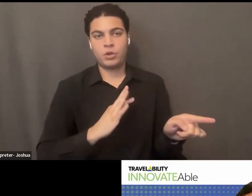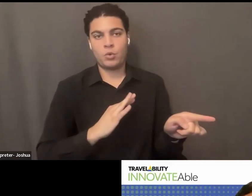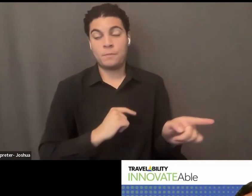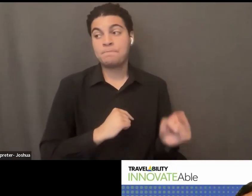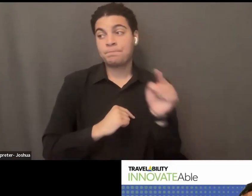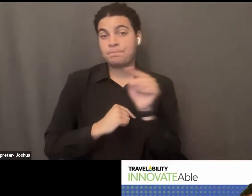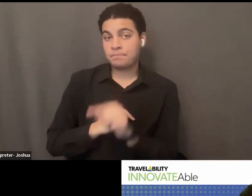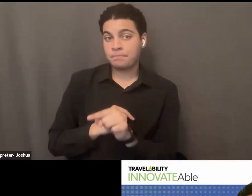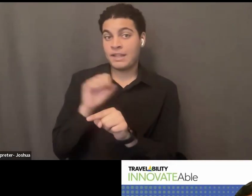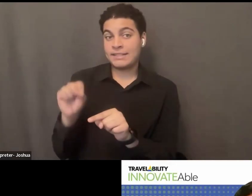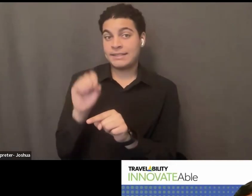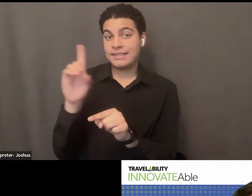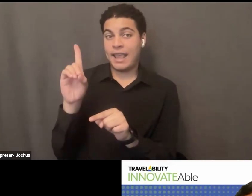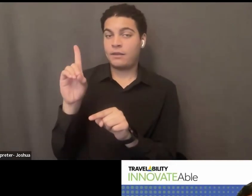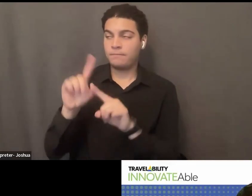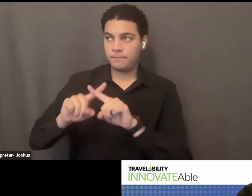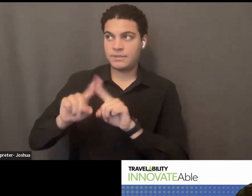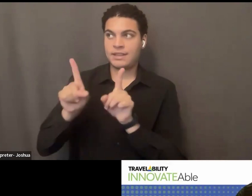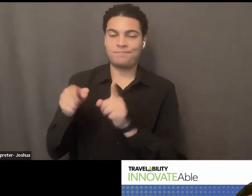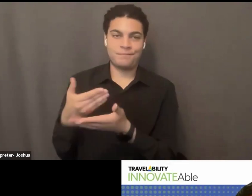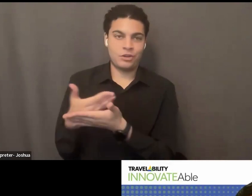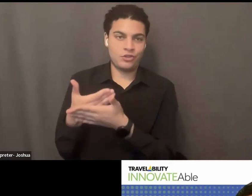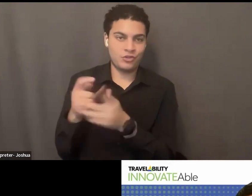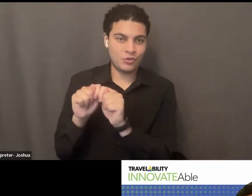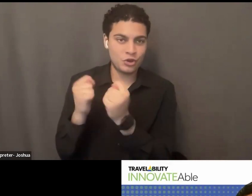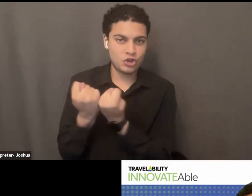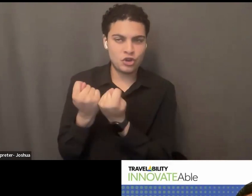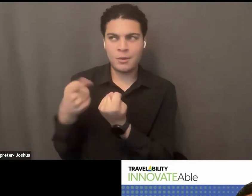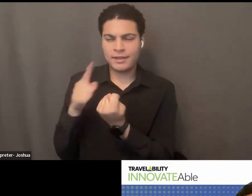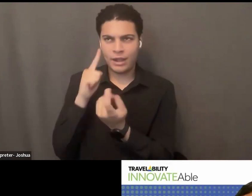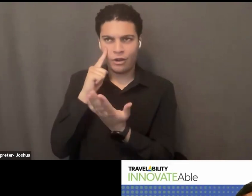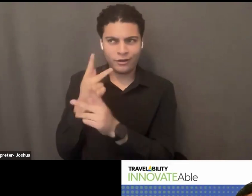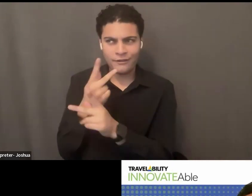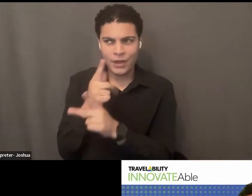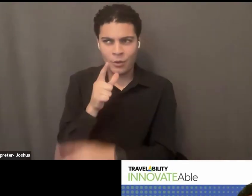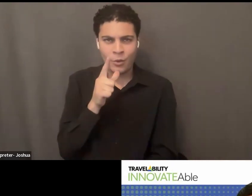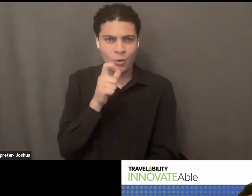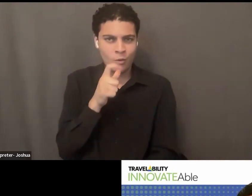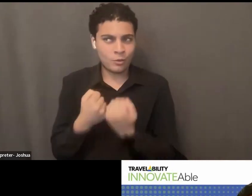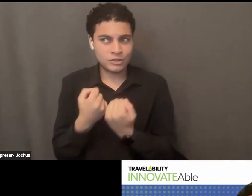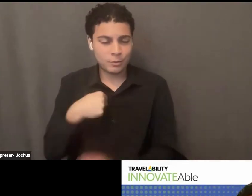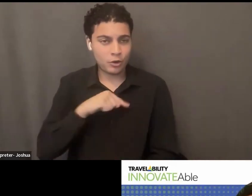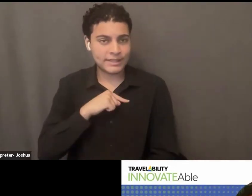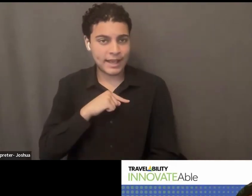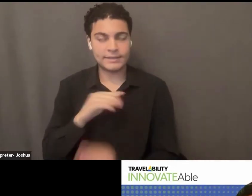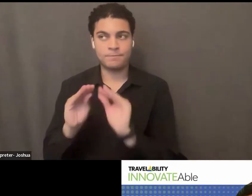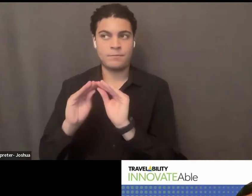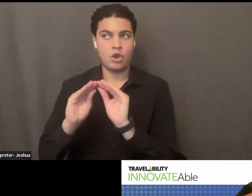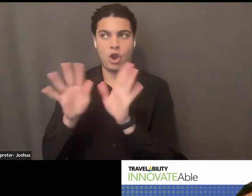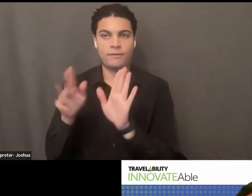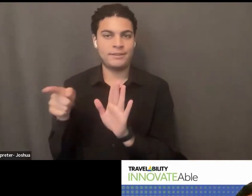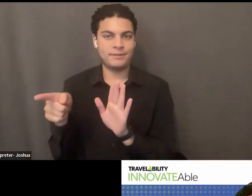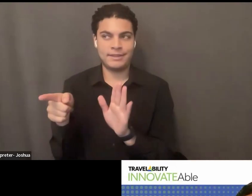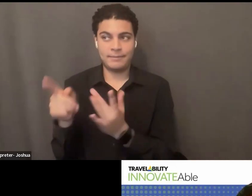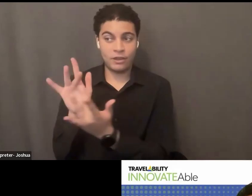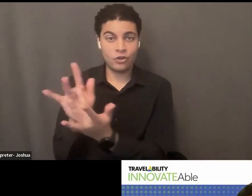different. They're a new team. They're still learning who their fans are, and obviously they had no contact with the local community.